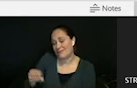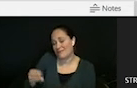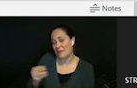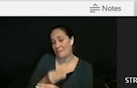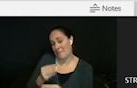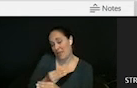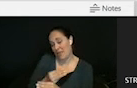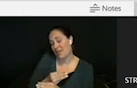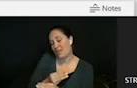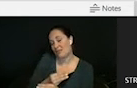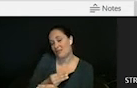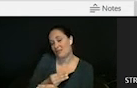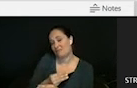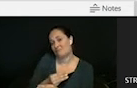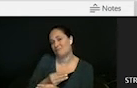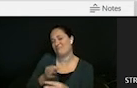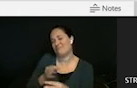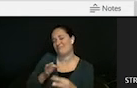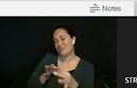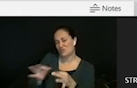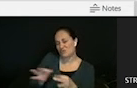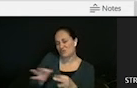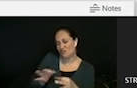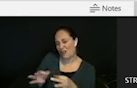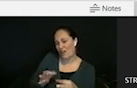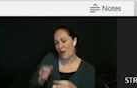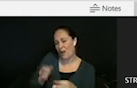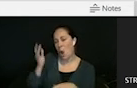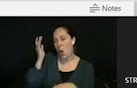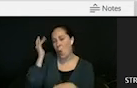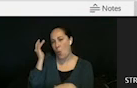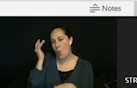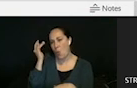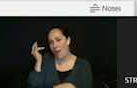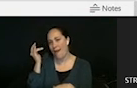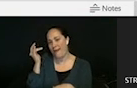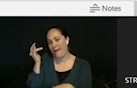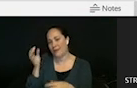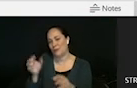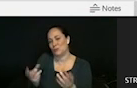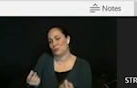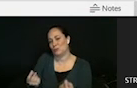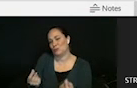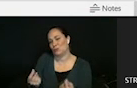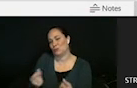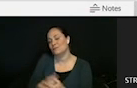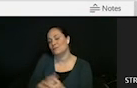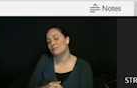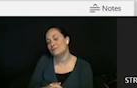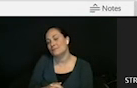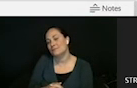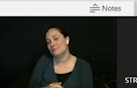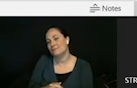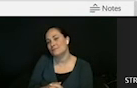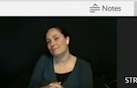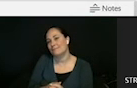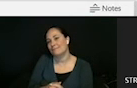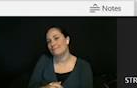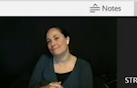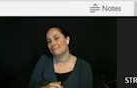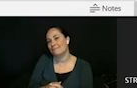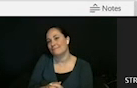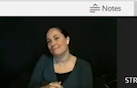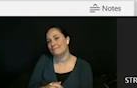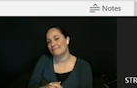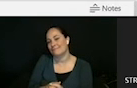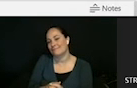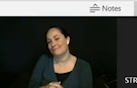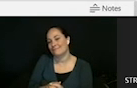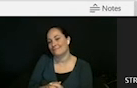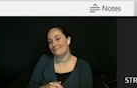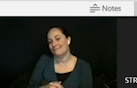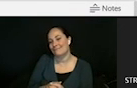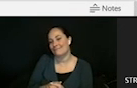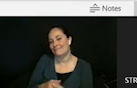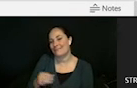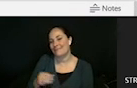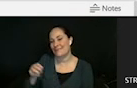explains a little better why we do what we do with math, right? The convolution of matrices. We don't